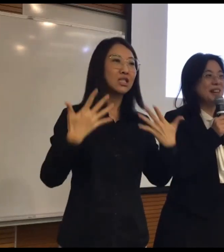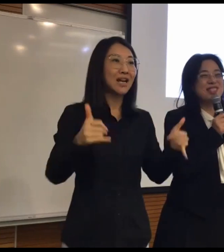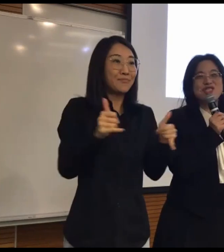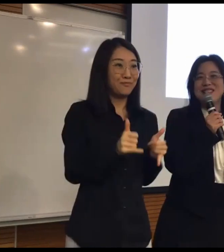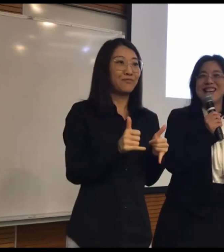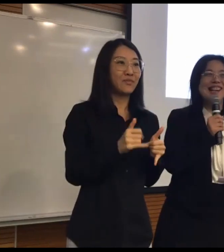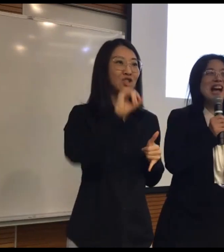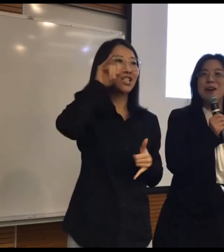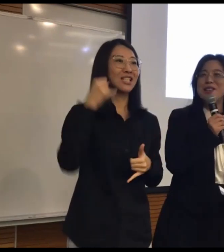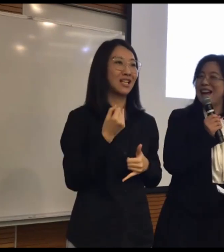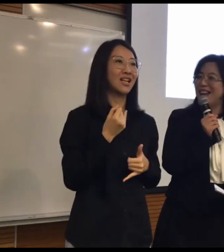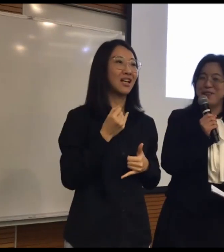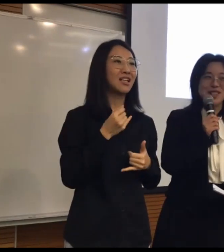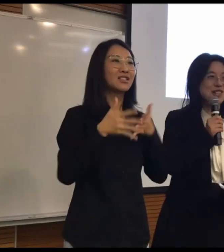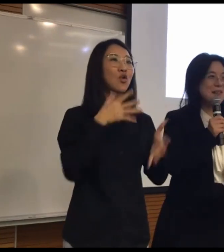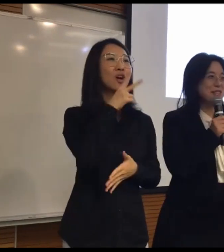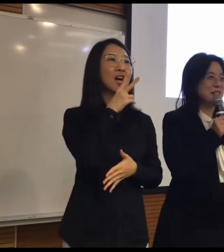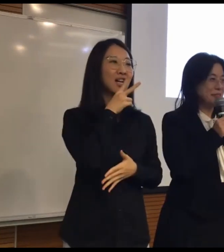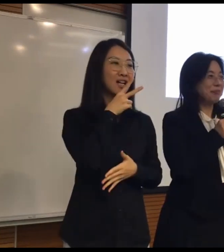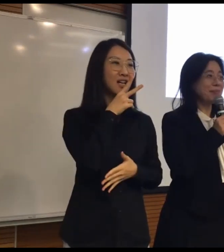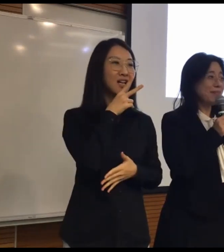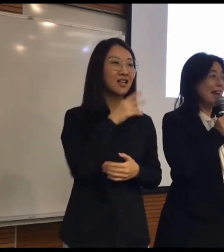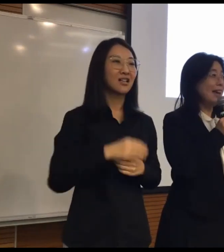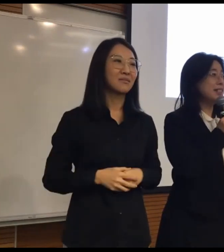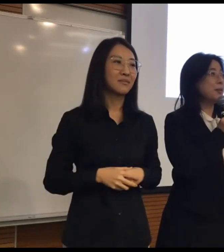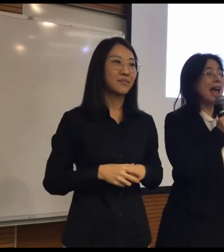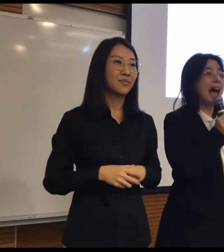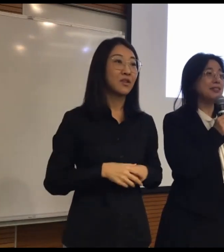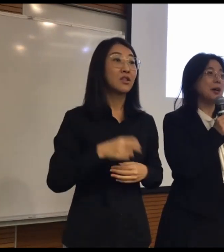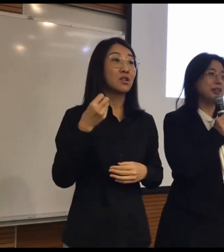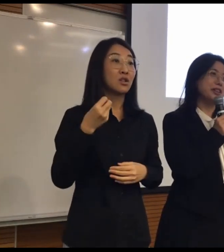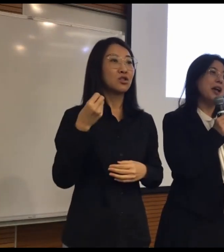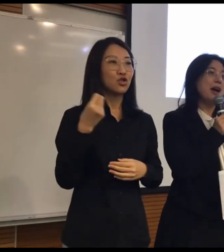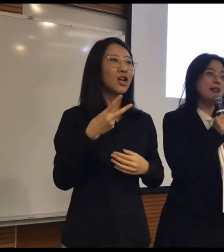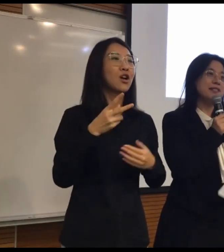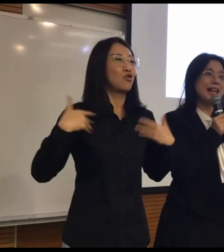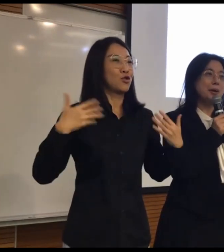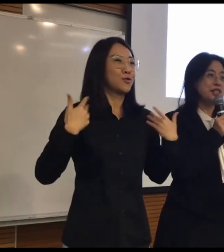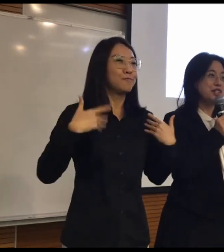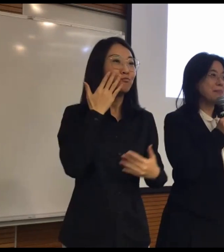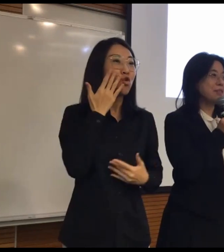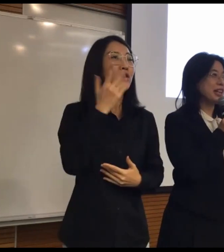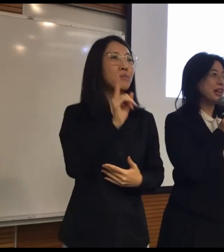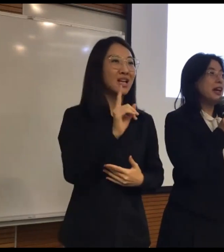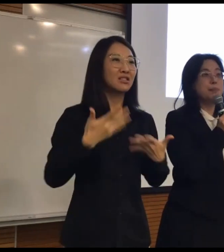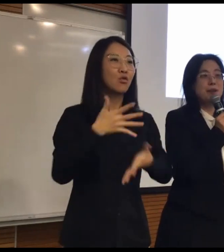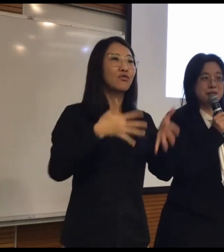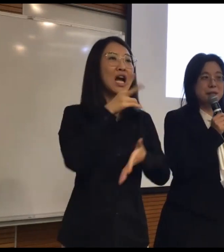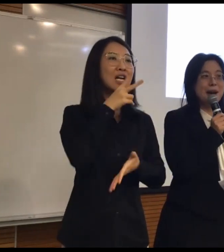to me is Jessica, our sign language interpreter. And we have the honor of sign language